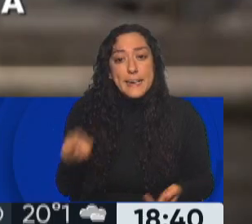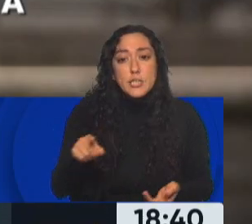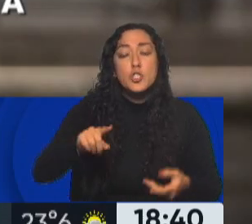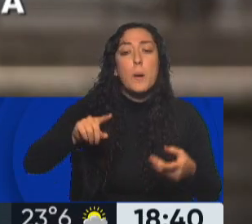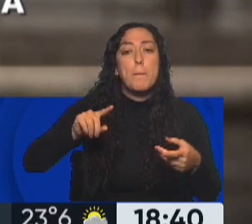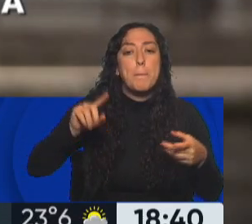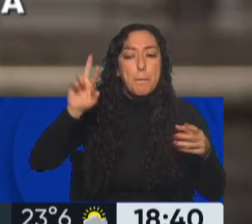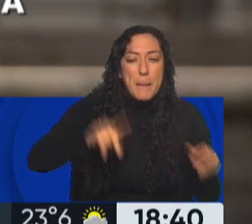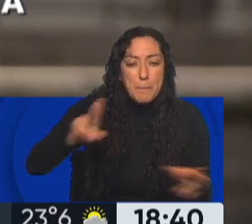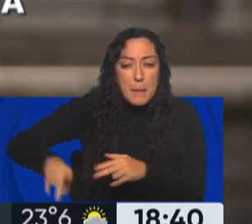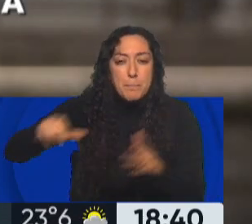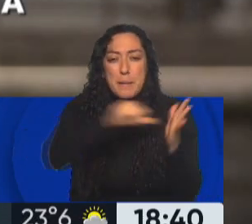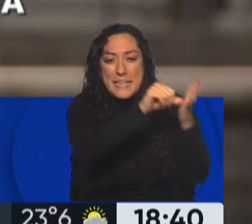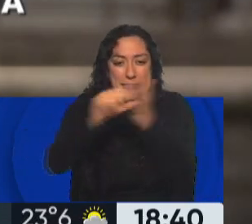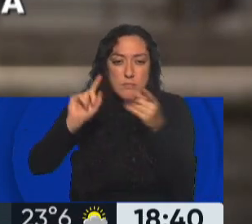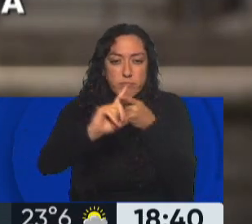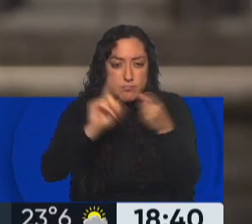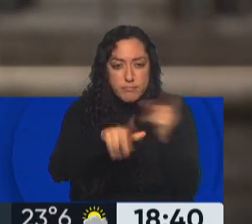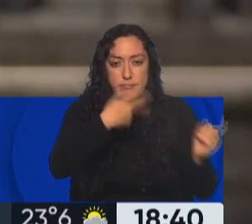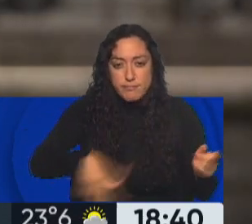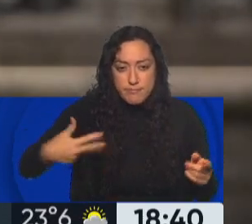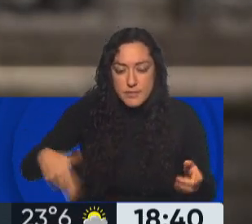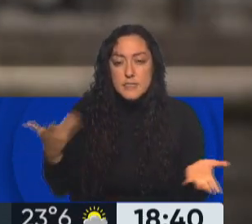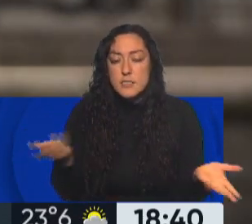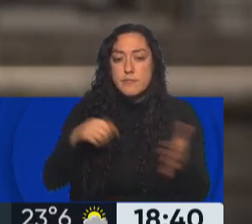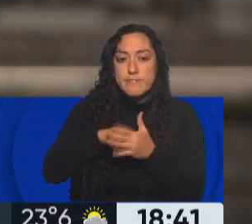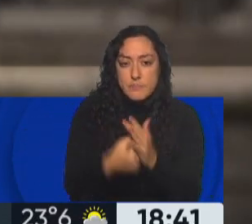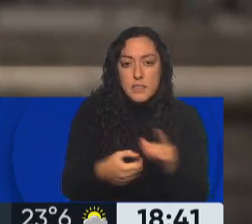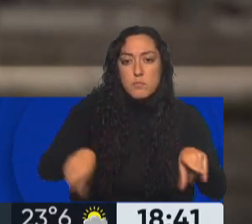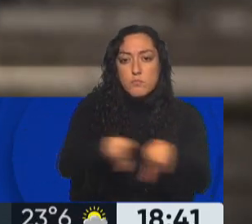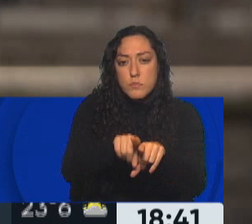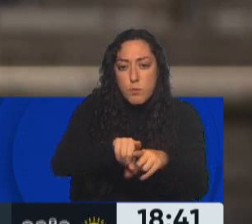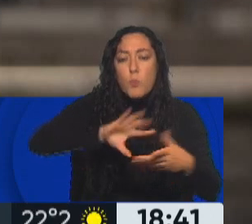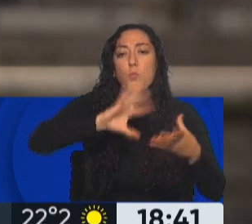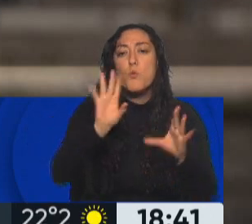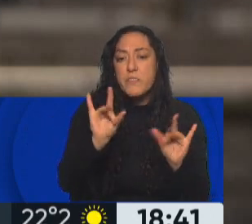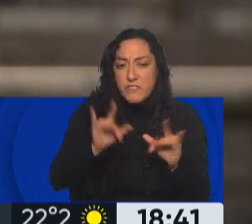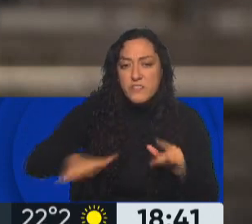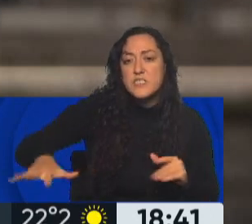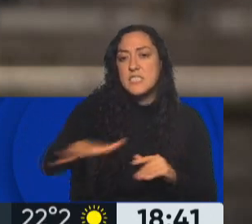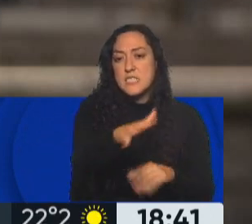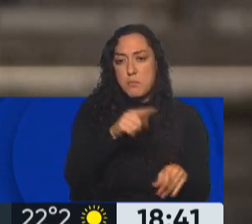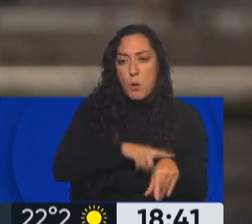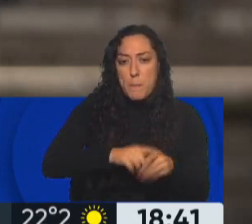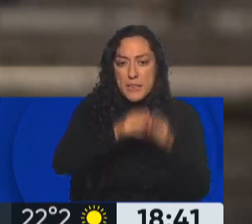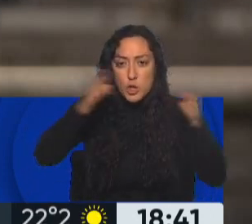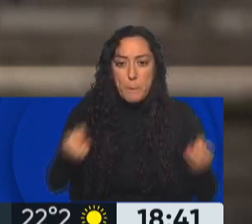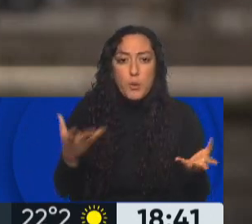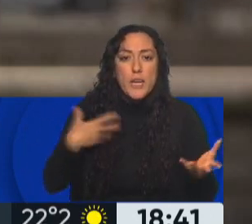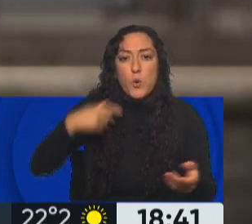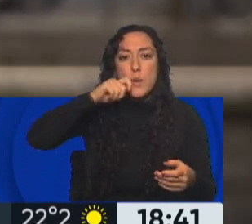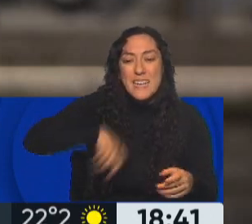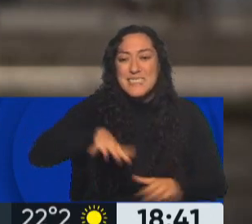is locked under the ice cap in Greenland. And it's very tough times because we have all this going around with the Ukraine,